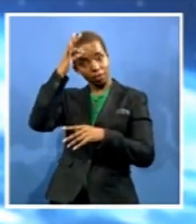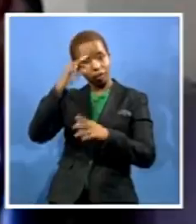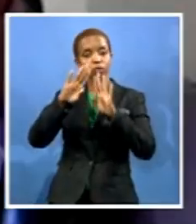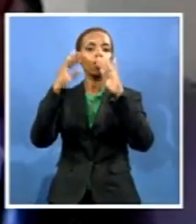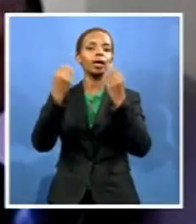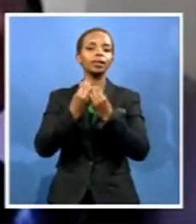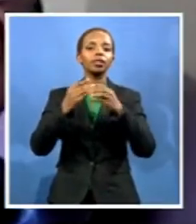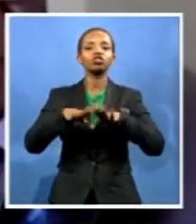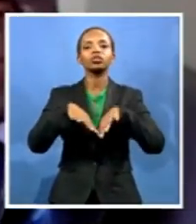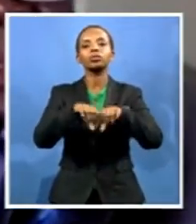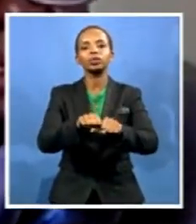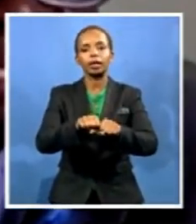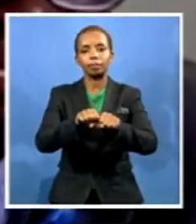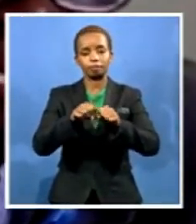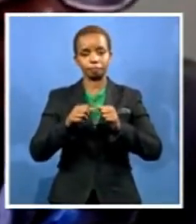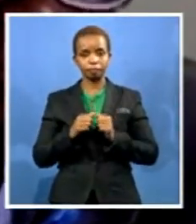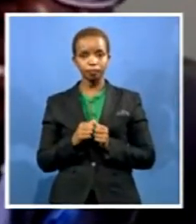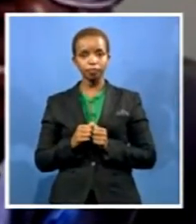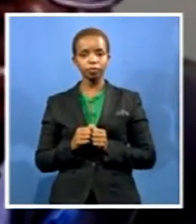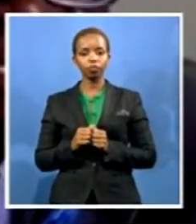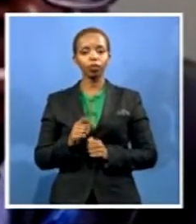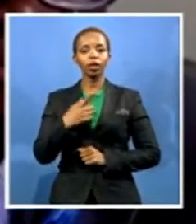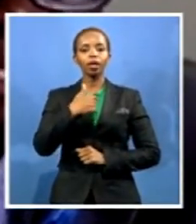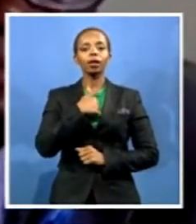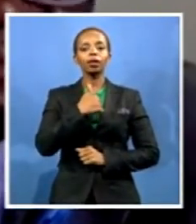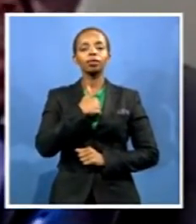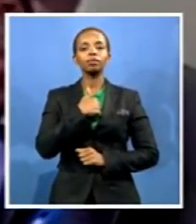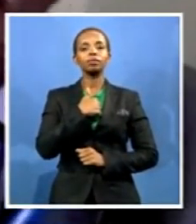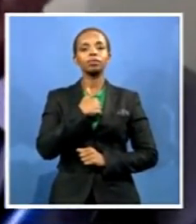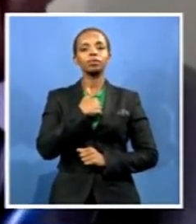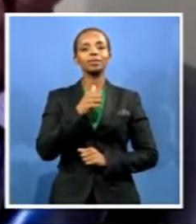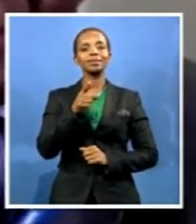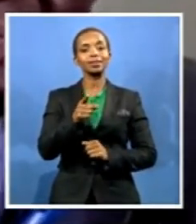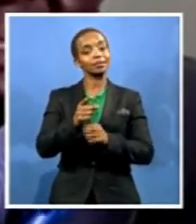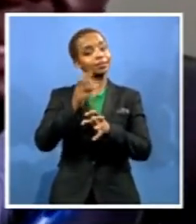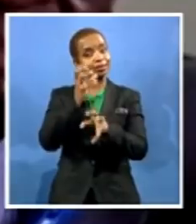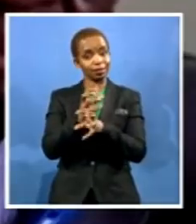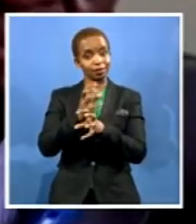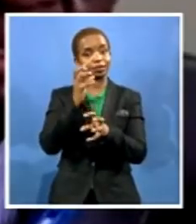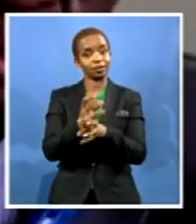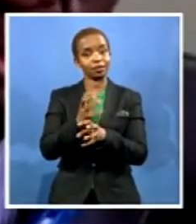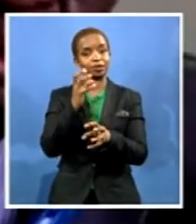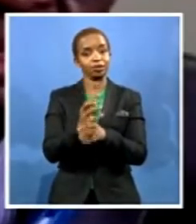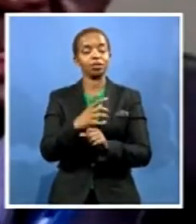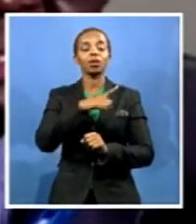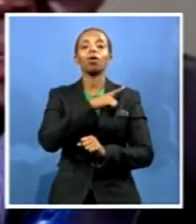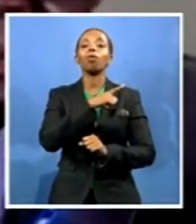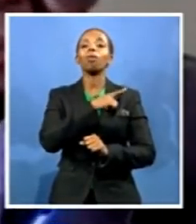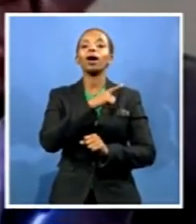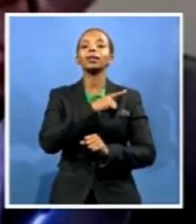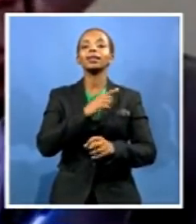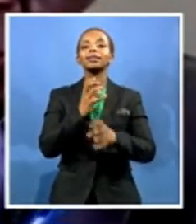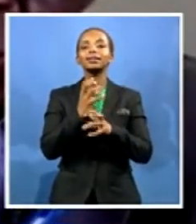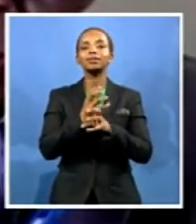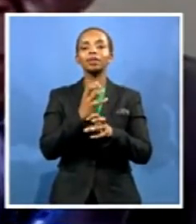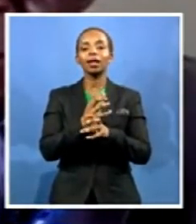That's is a bit a tough one, in the sense that if they're difficult to reach areas, then some of the known things that